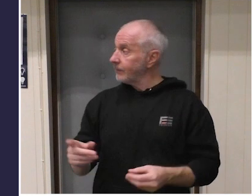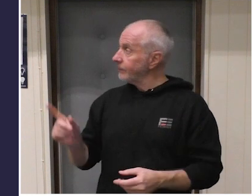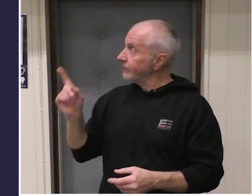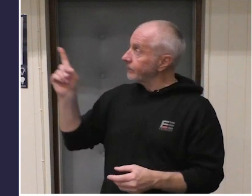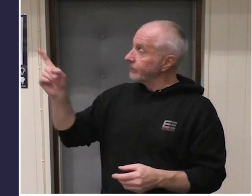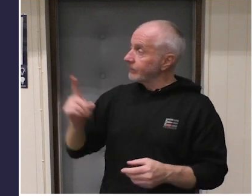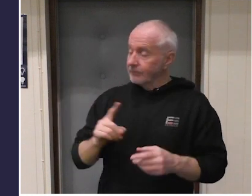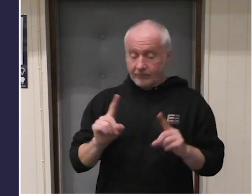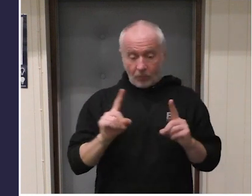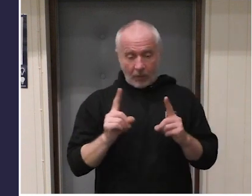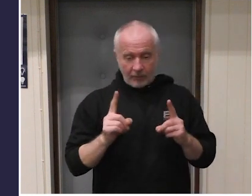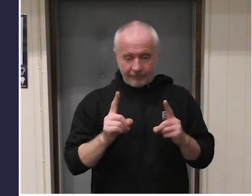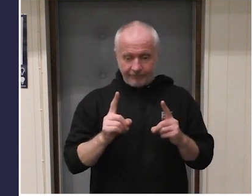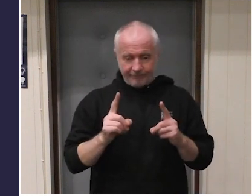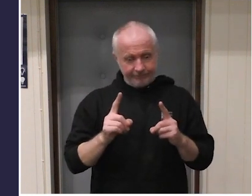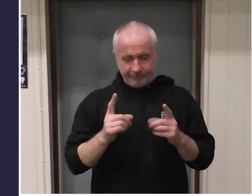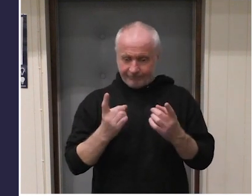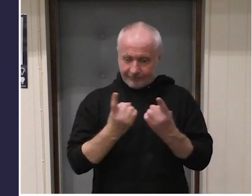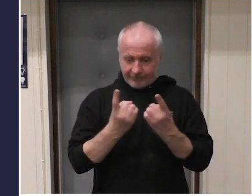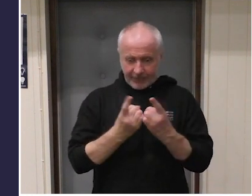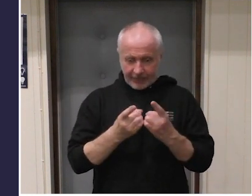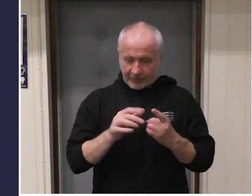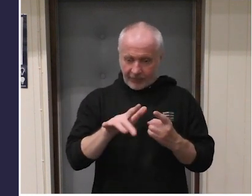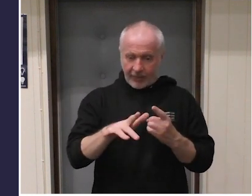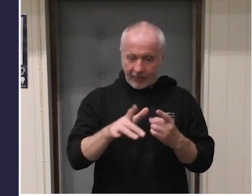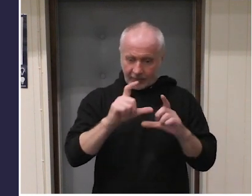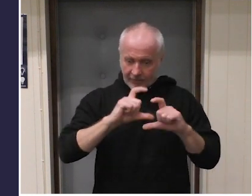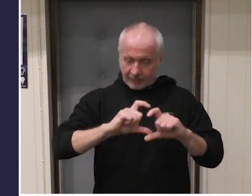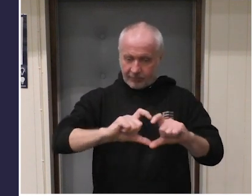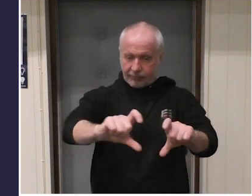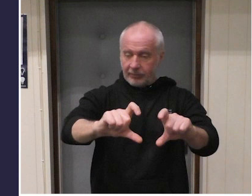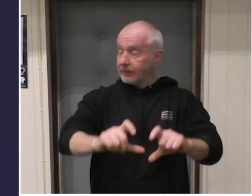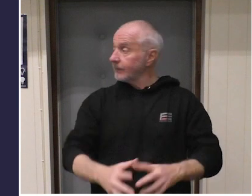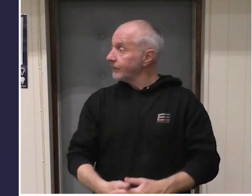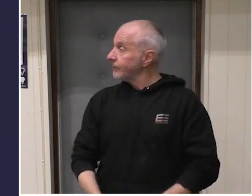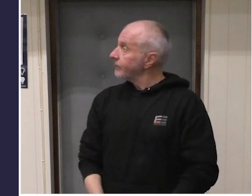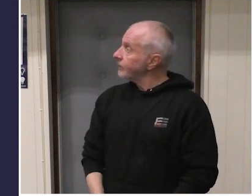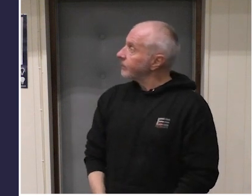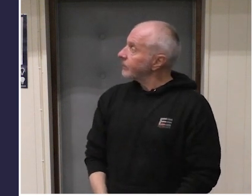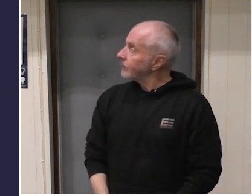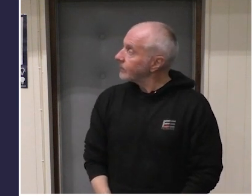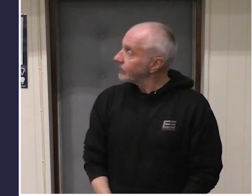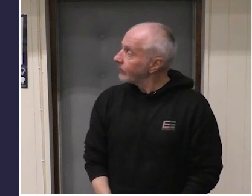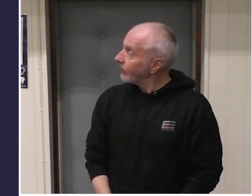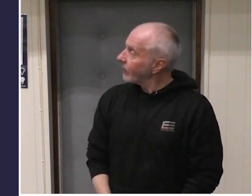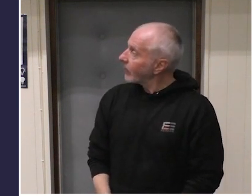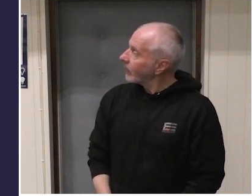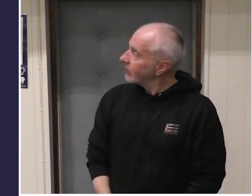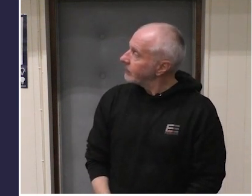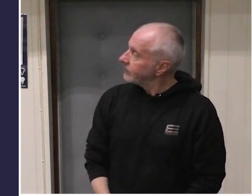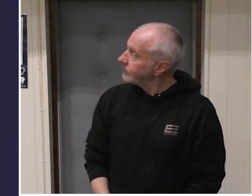about the stuff which actually persists. And it turns out Suzanne Steele